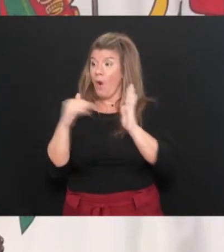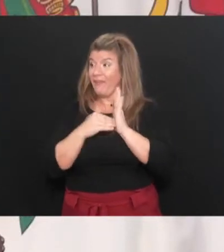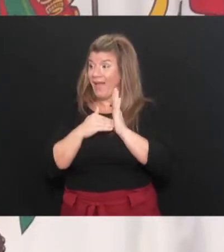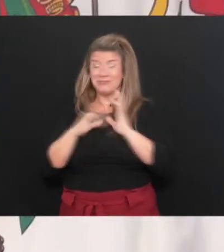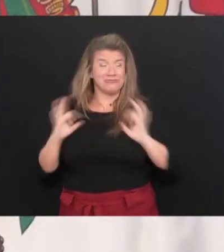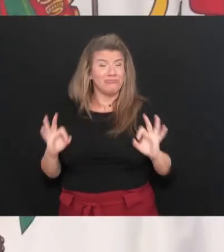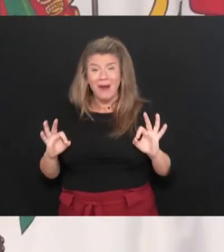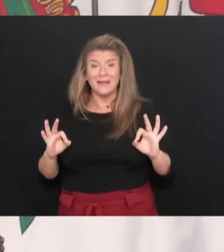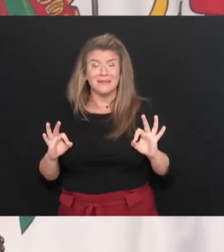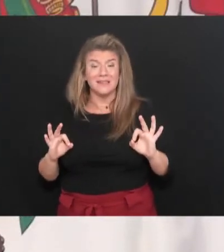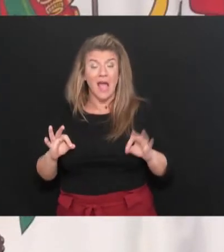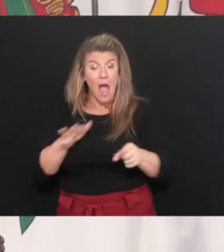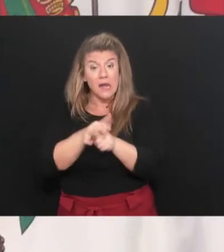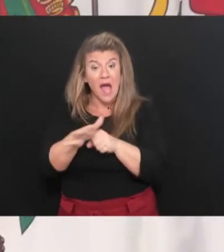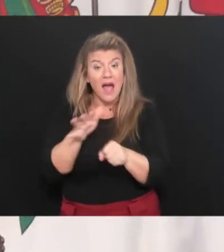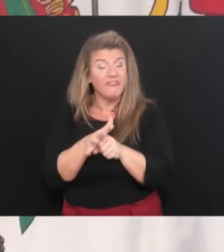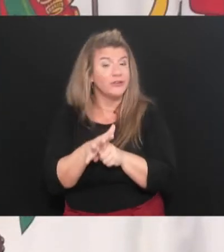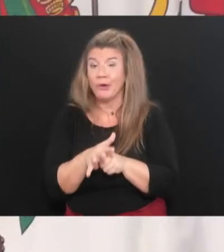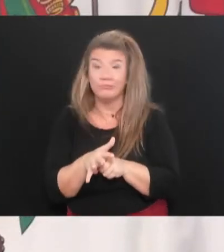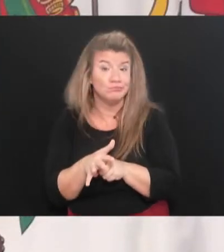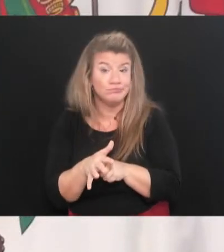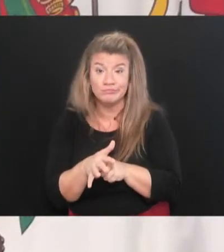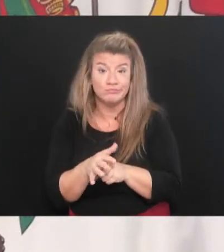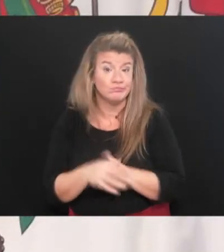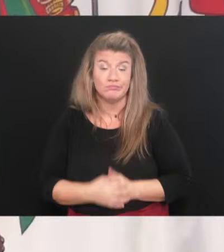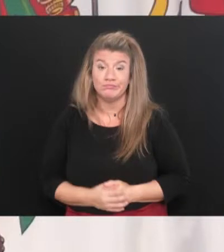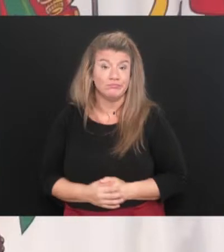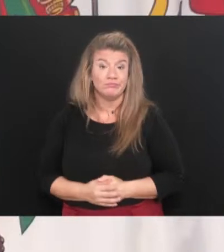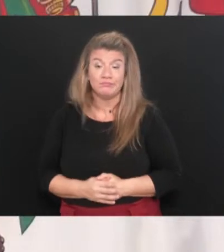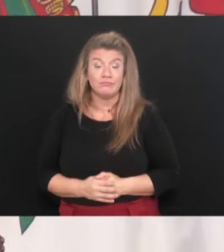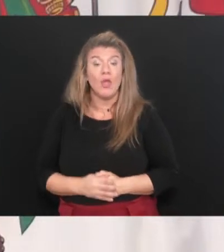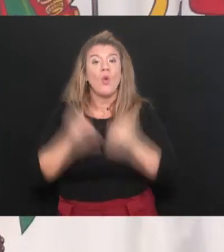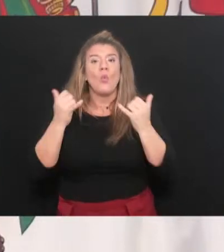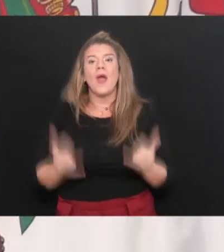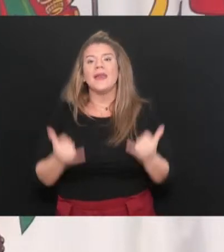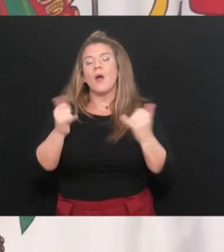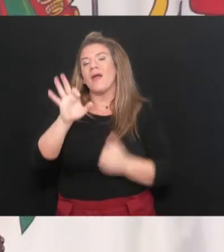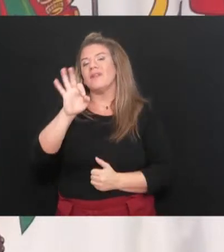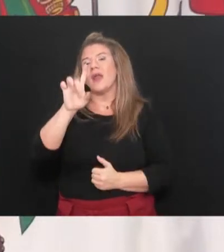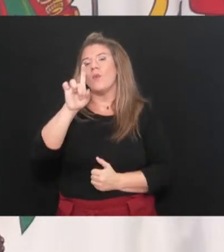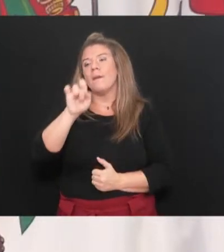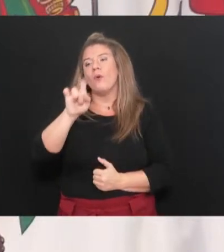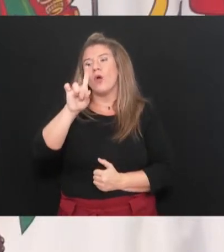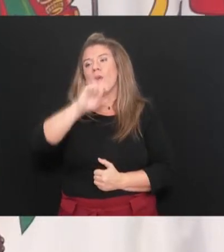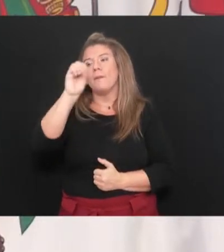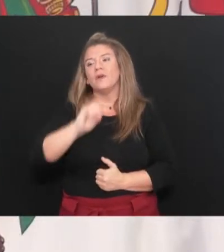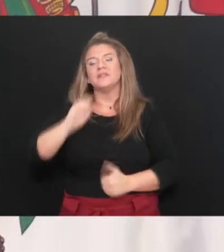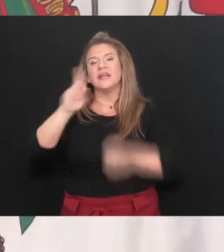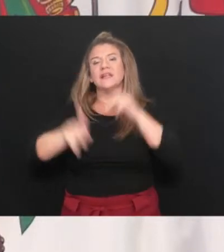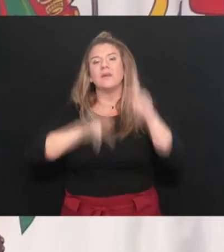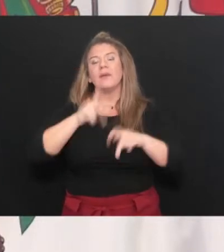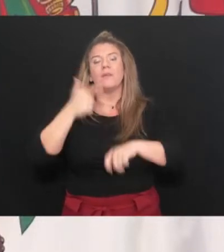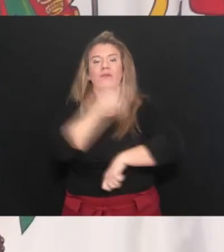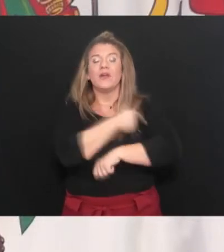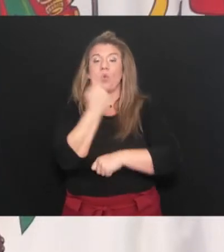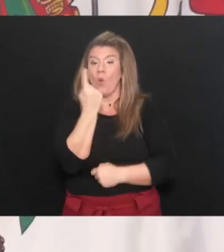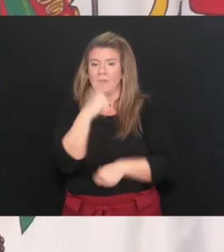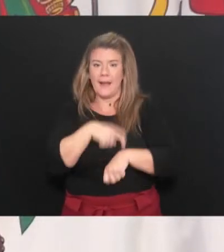but 4,000's not enough. We right now have 91.1% of the people that have one